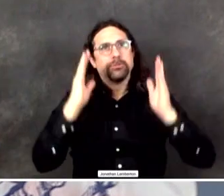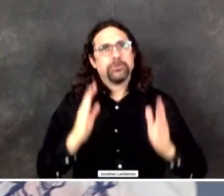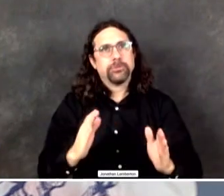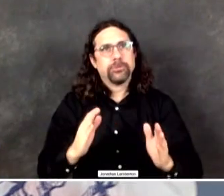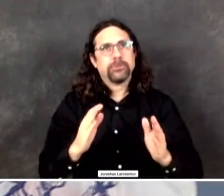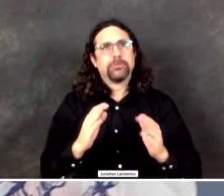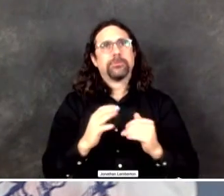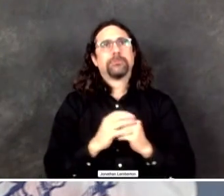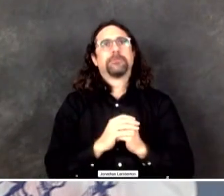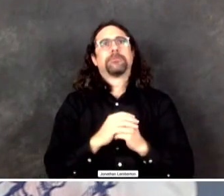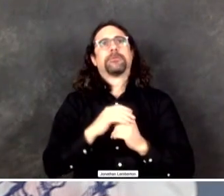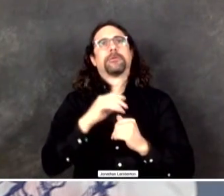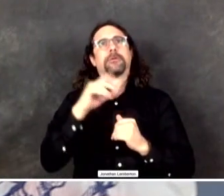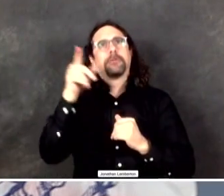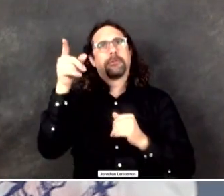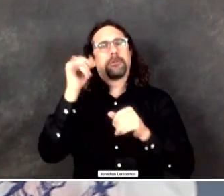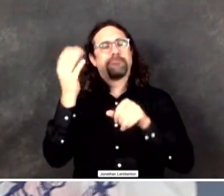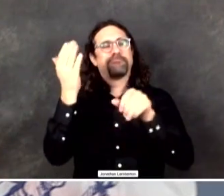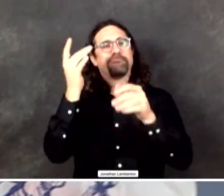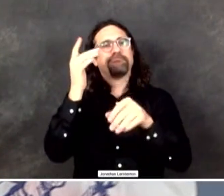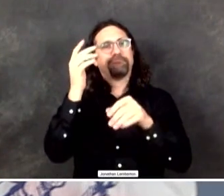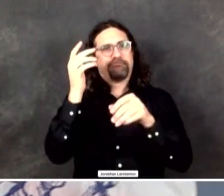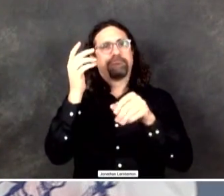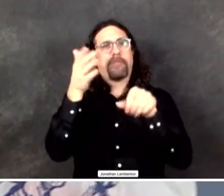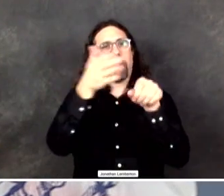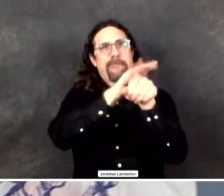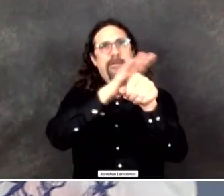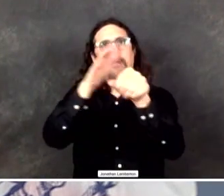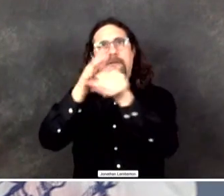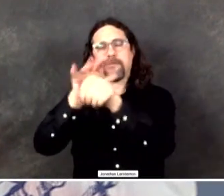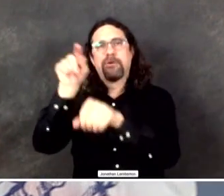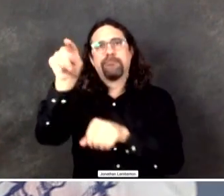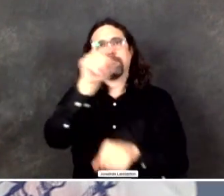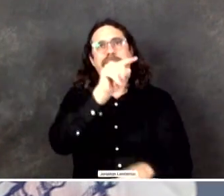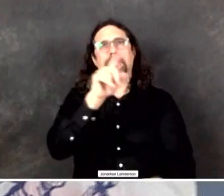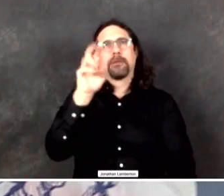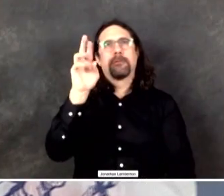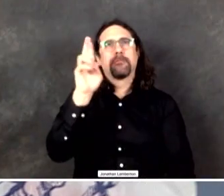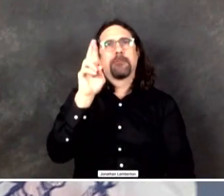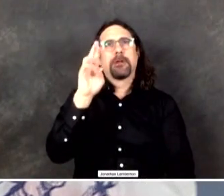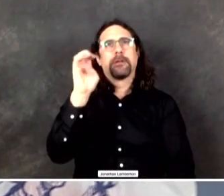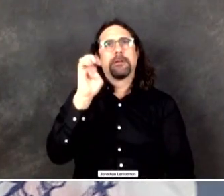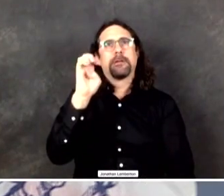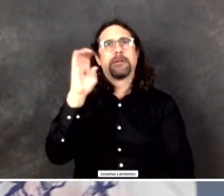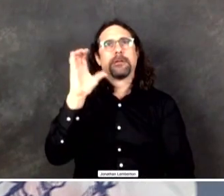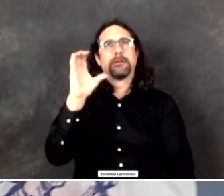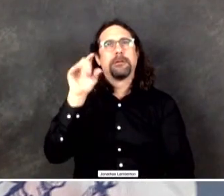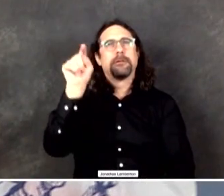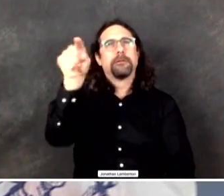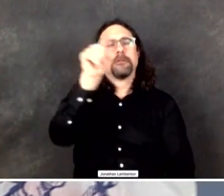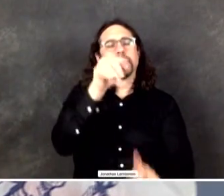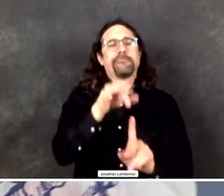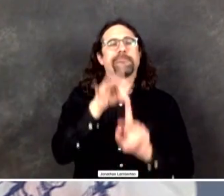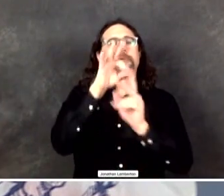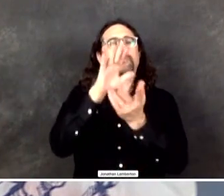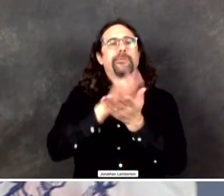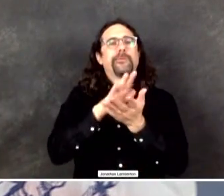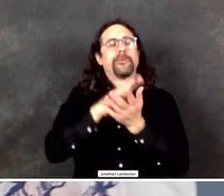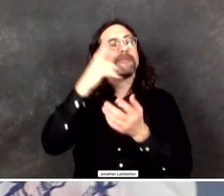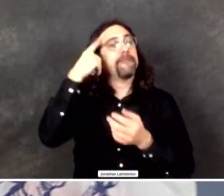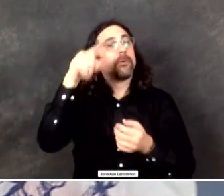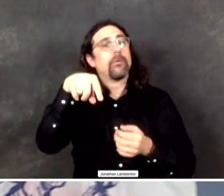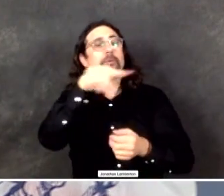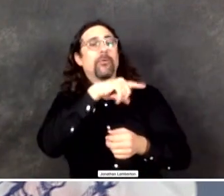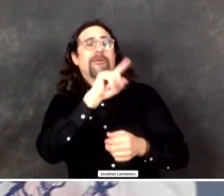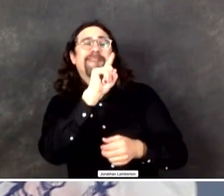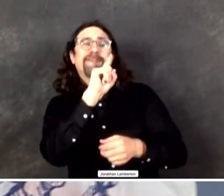the children of first responders and healthcare workers and essential workers that we need so desperately right now. I want to thank parents. This